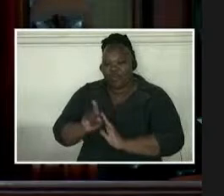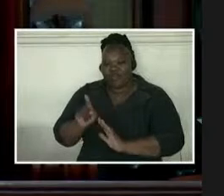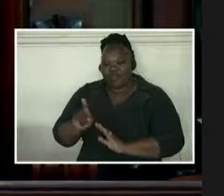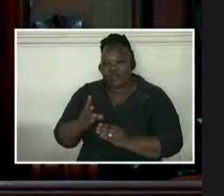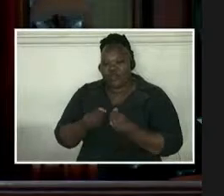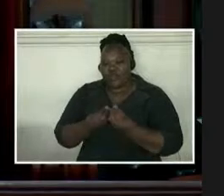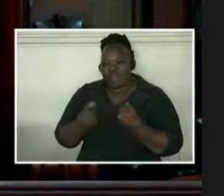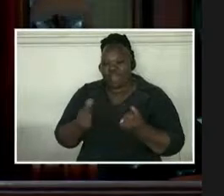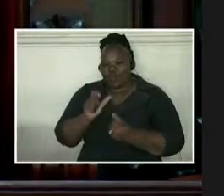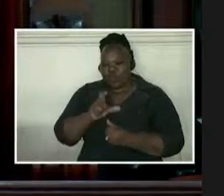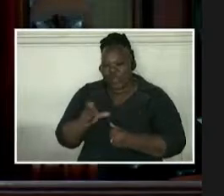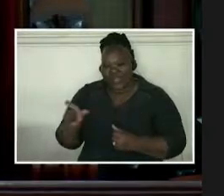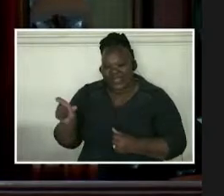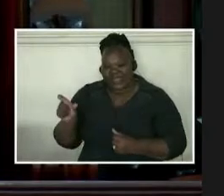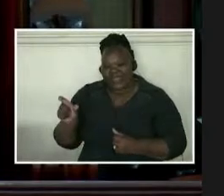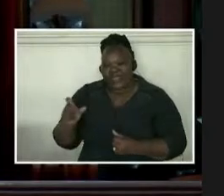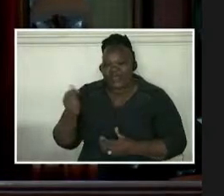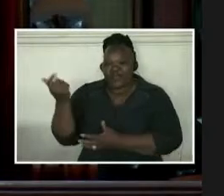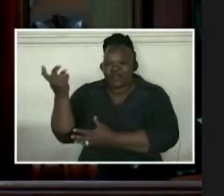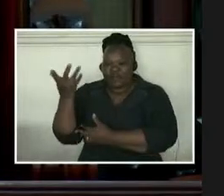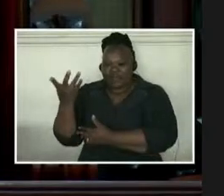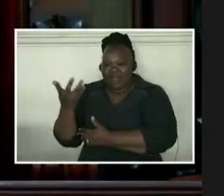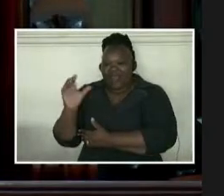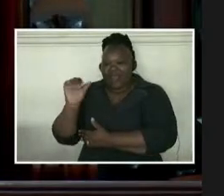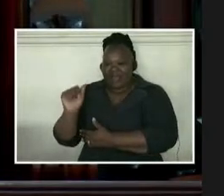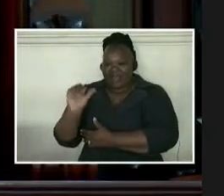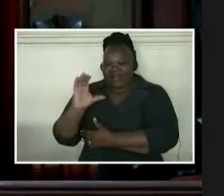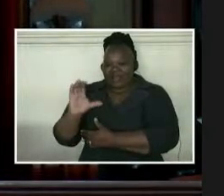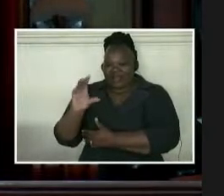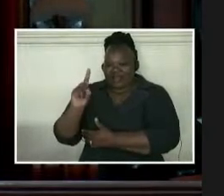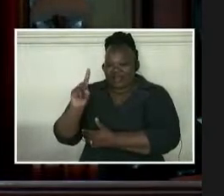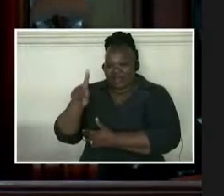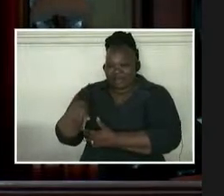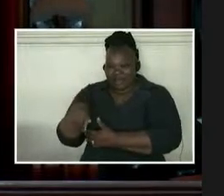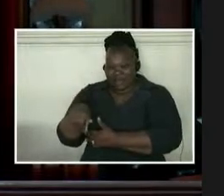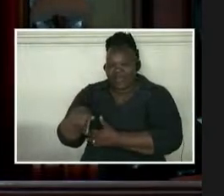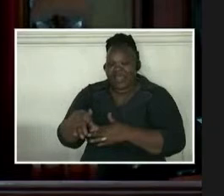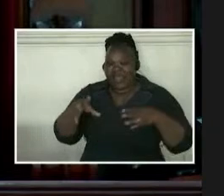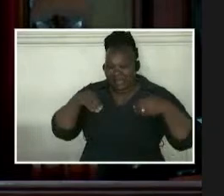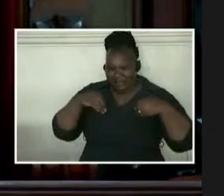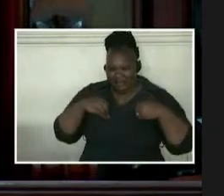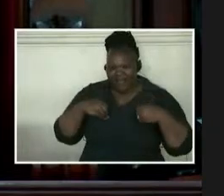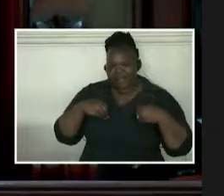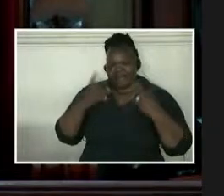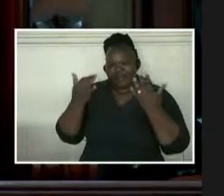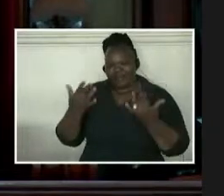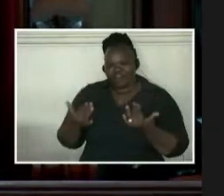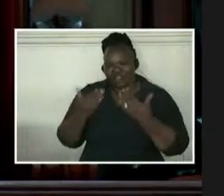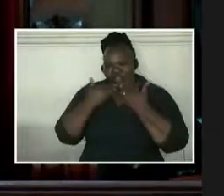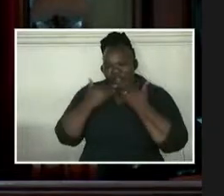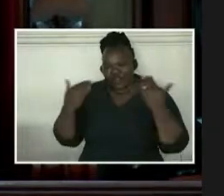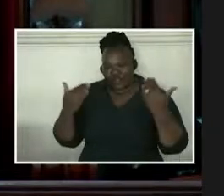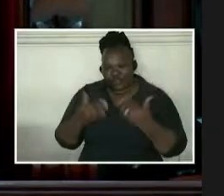as we have acdp accept and adopt the project thank you